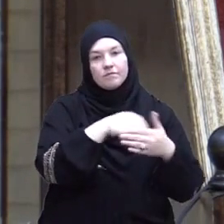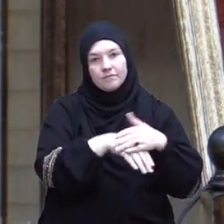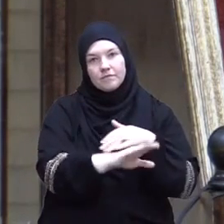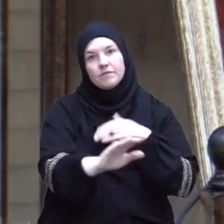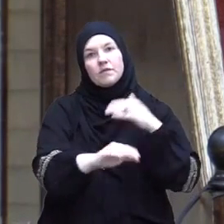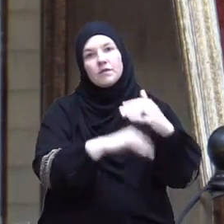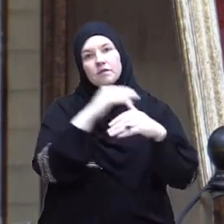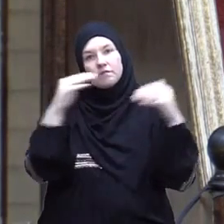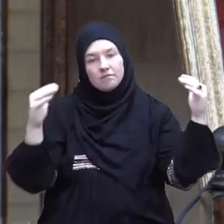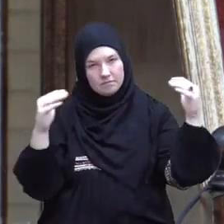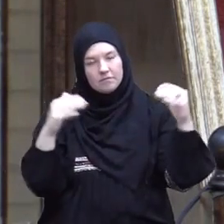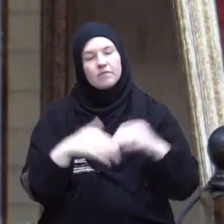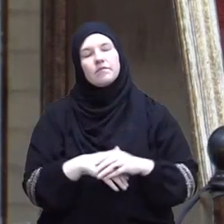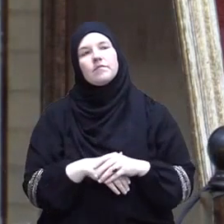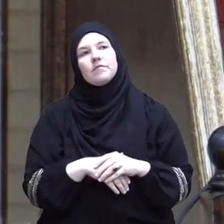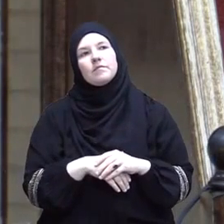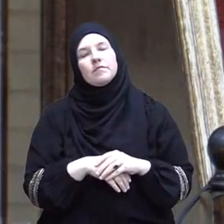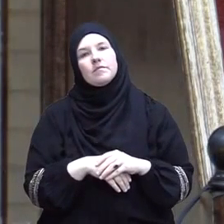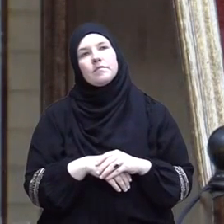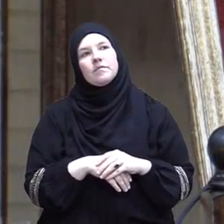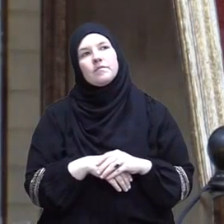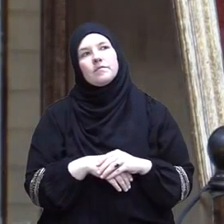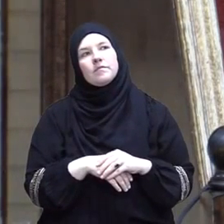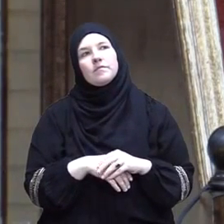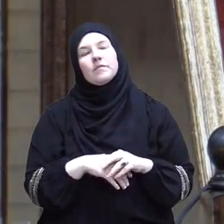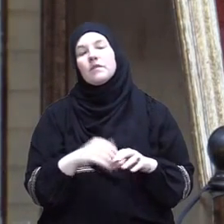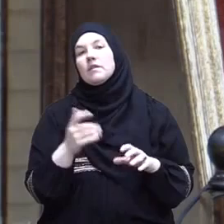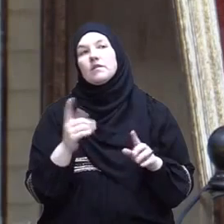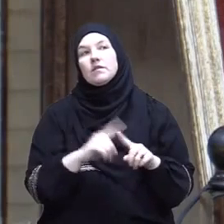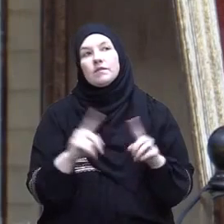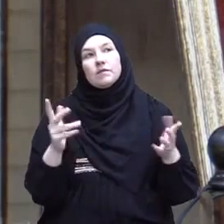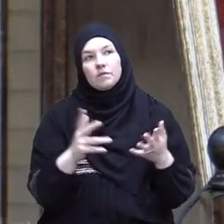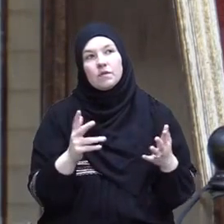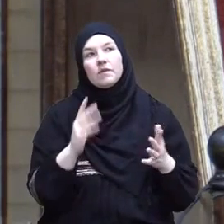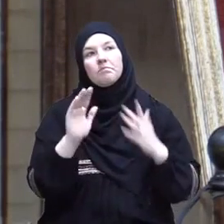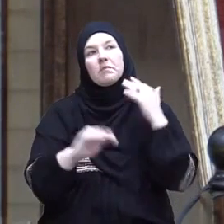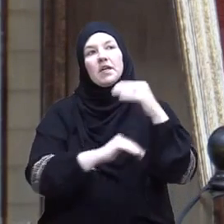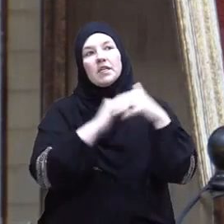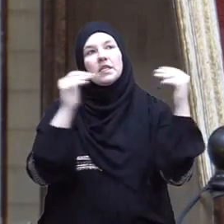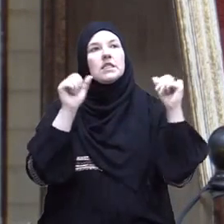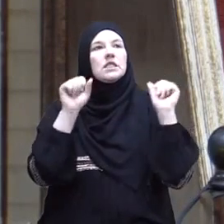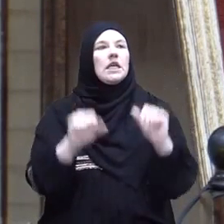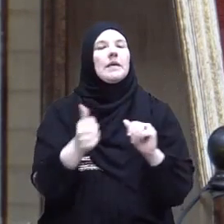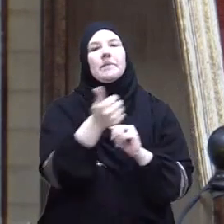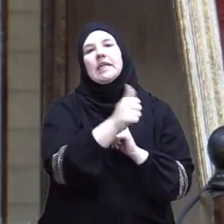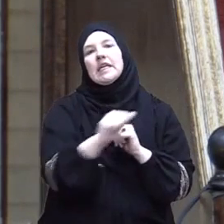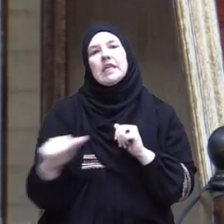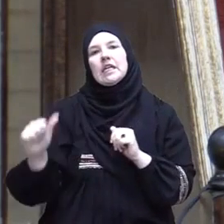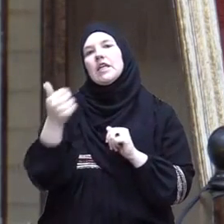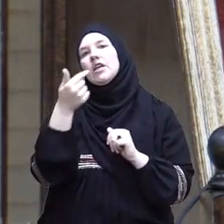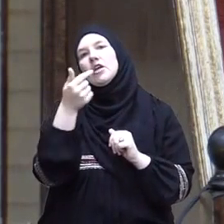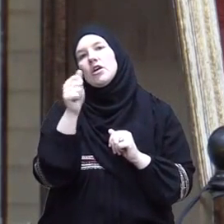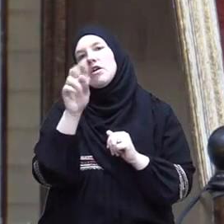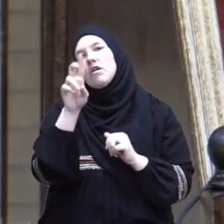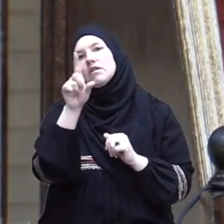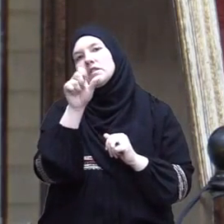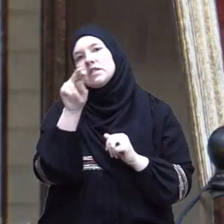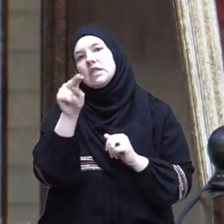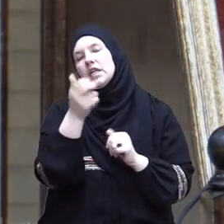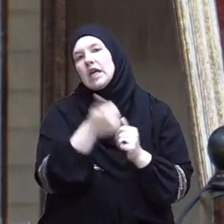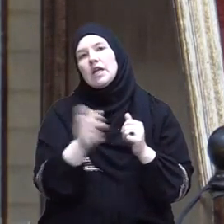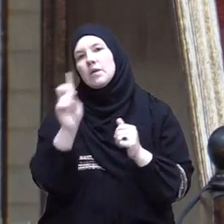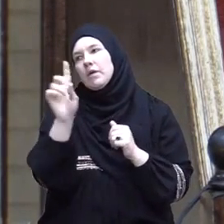the paradise. The difference is, paradise could be any garden anywhere because it's